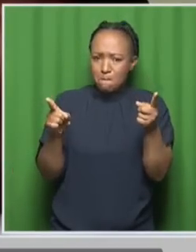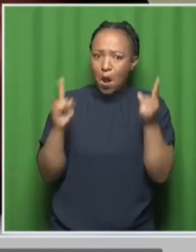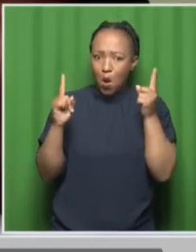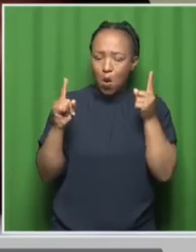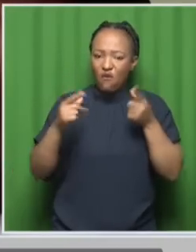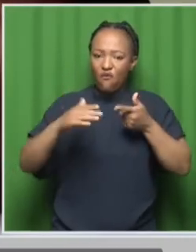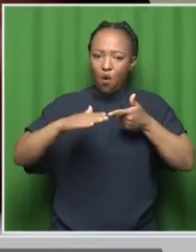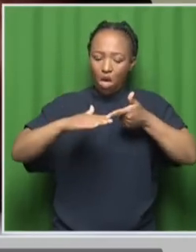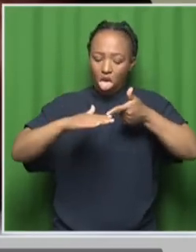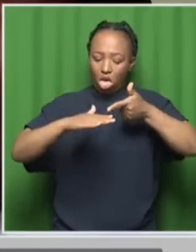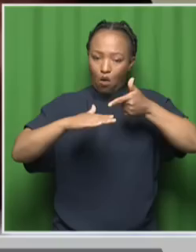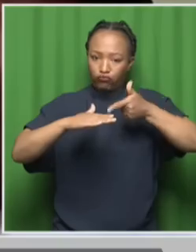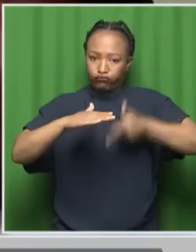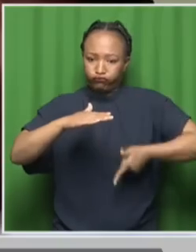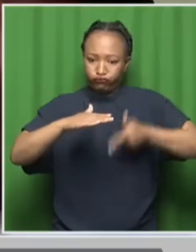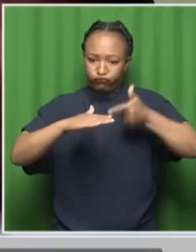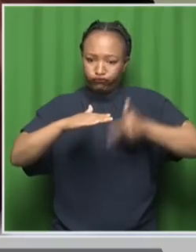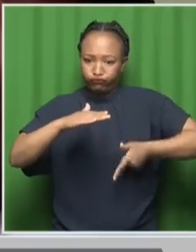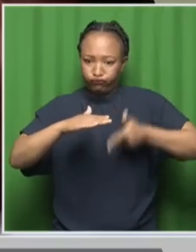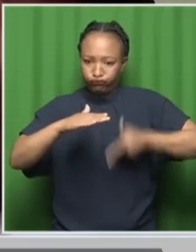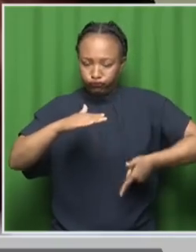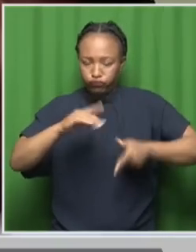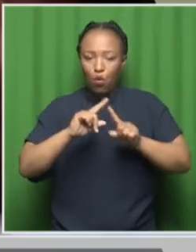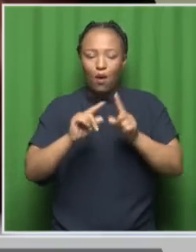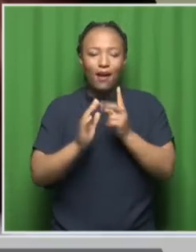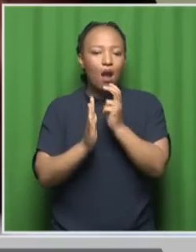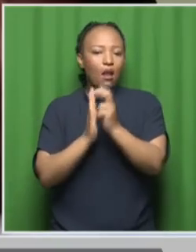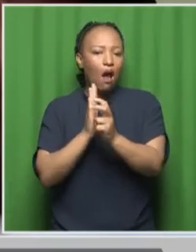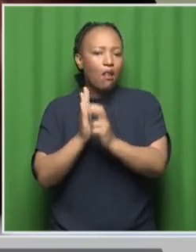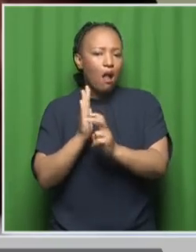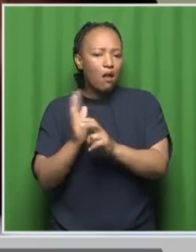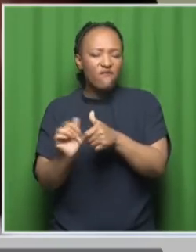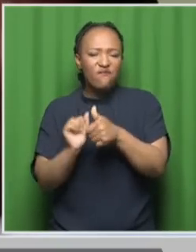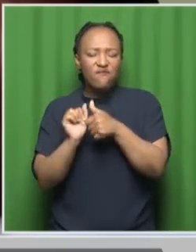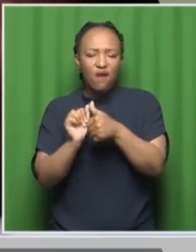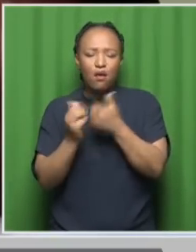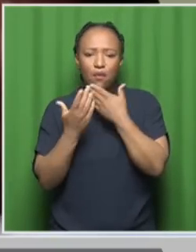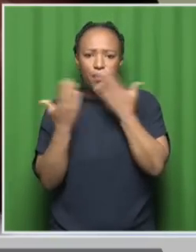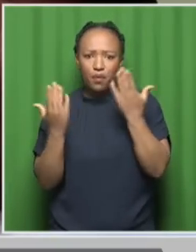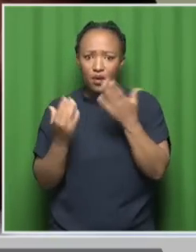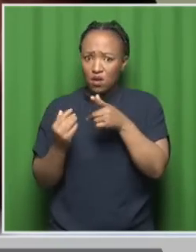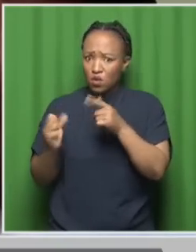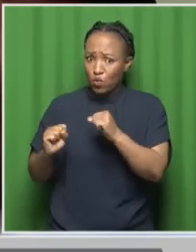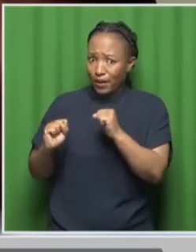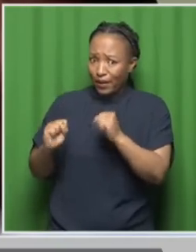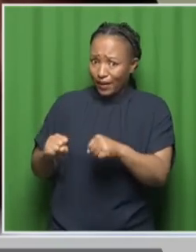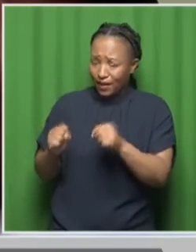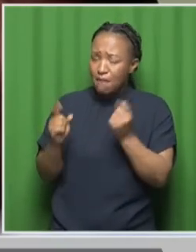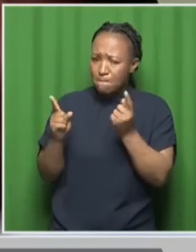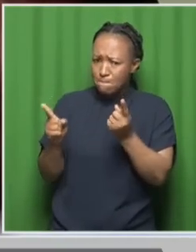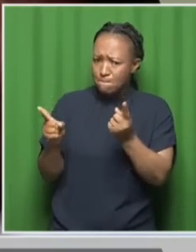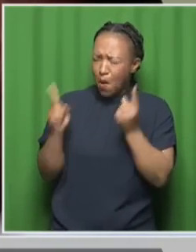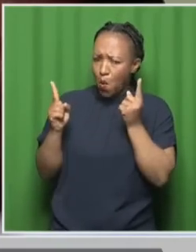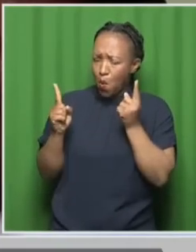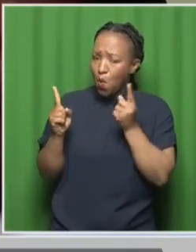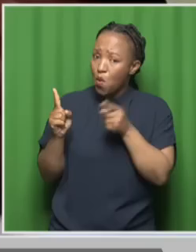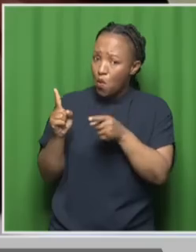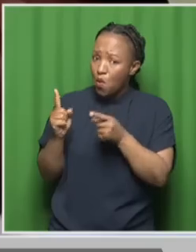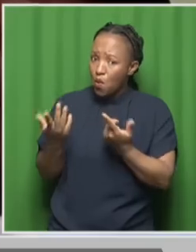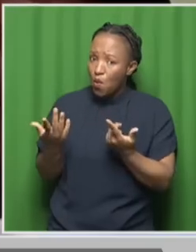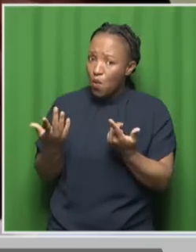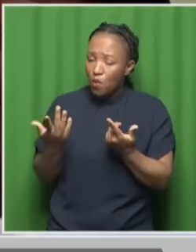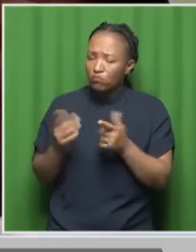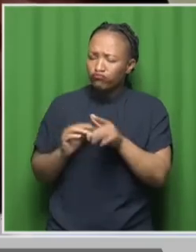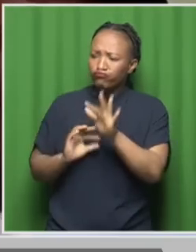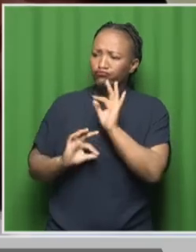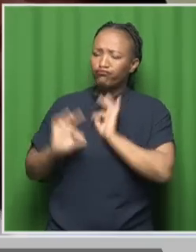because of its unregulated status. Do you agree with that? And if you can, just share with us,